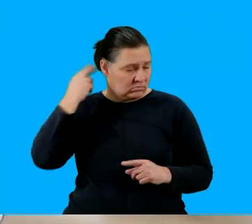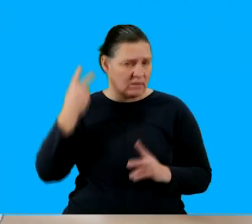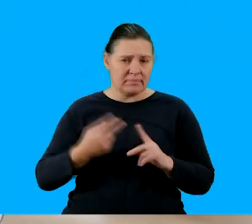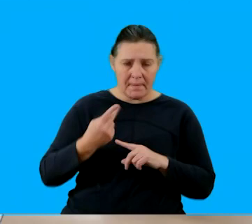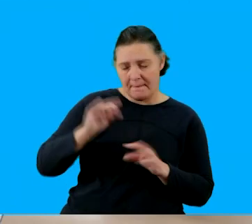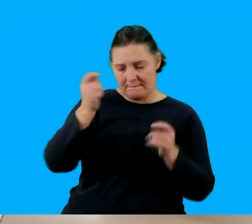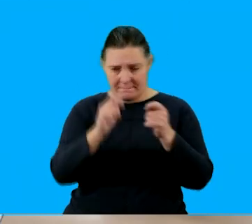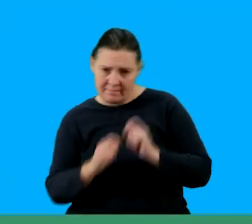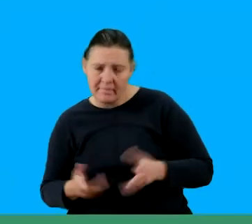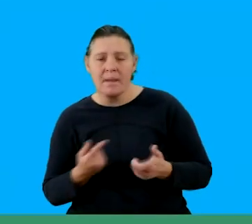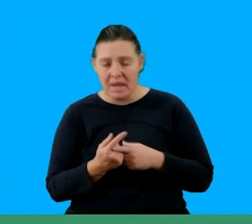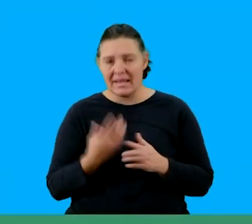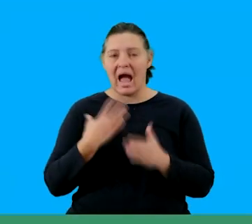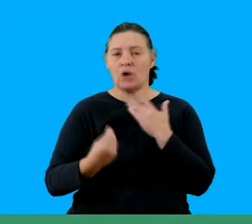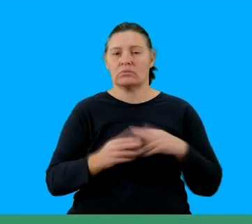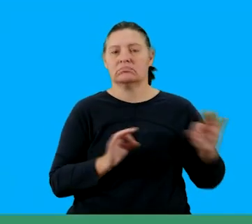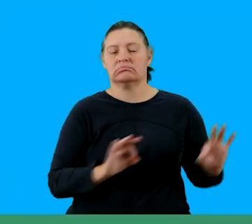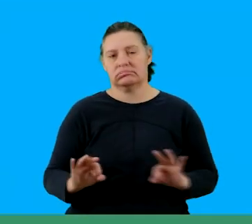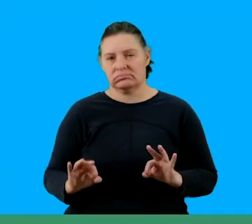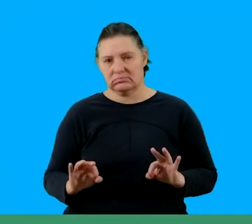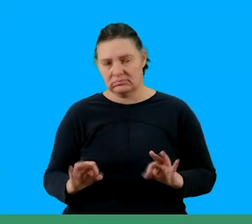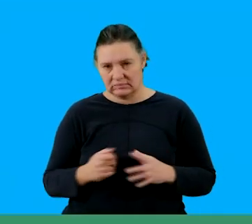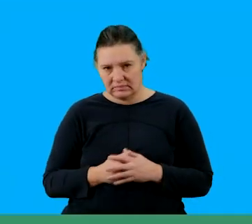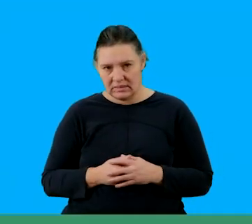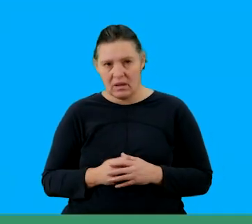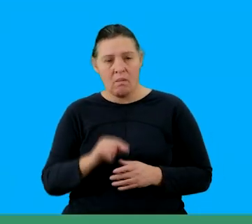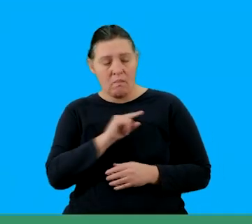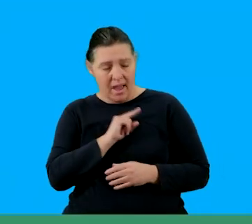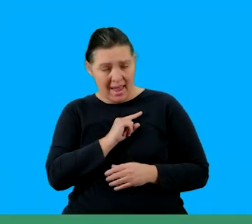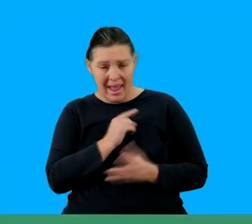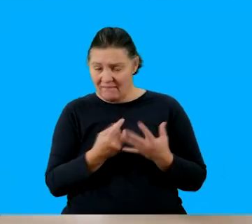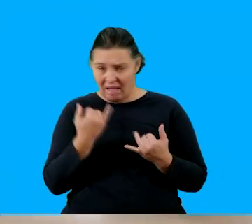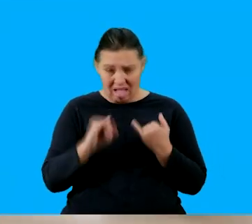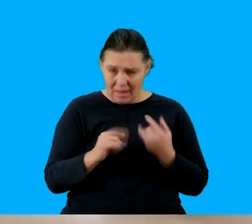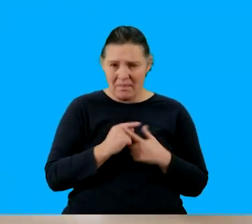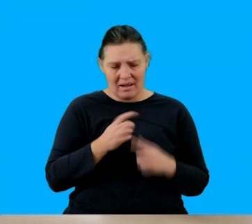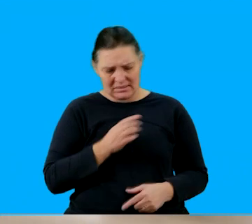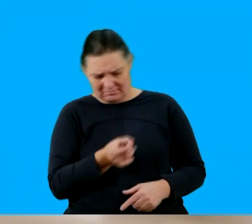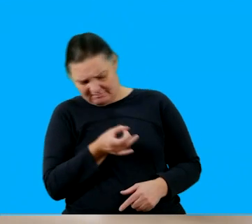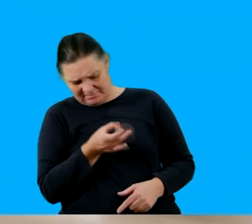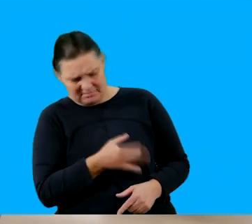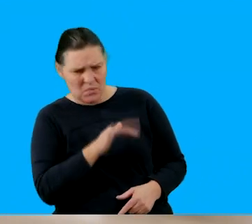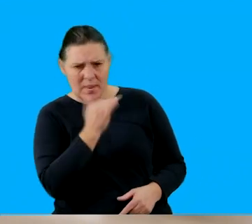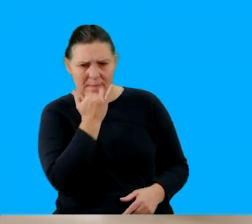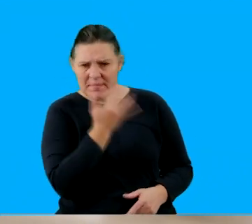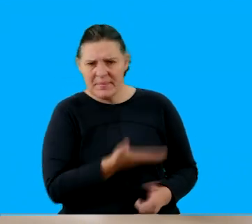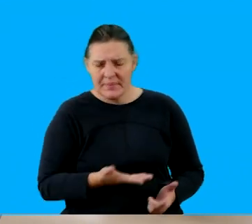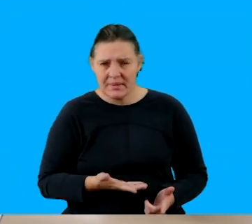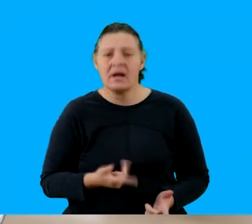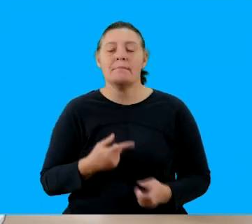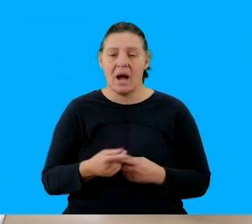offer effective outcomes without too many delays, because that can lead to a customer not being happy. But with